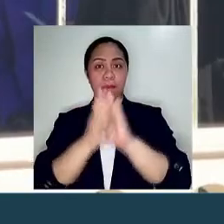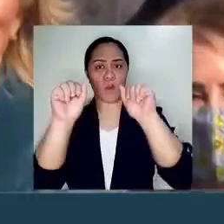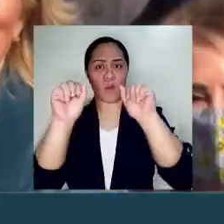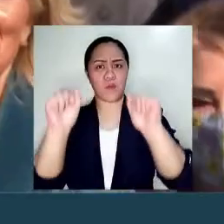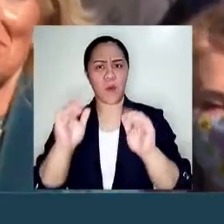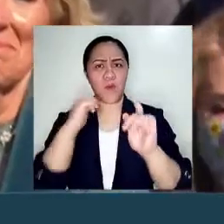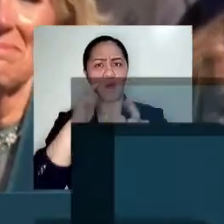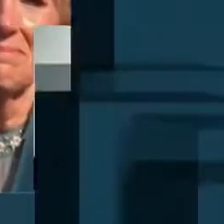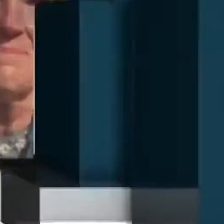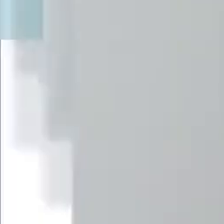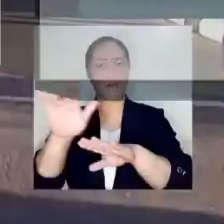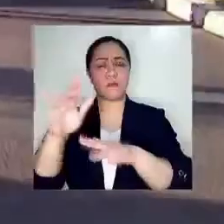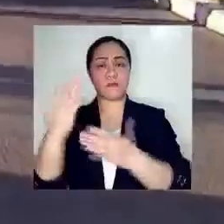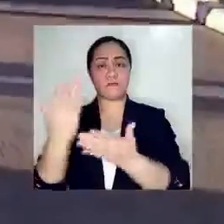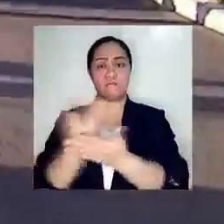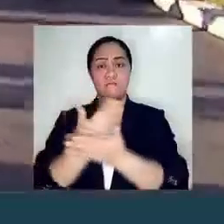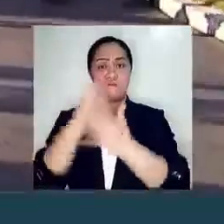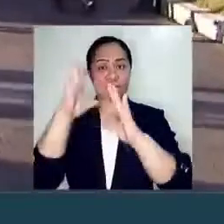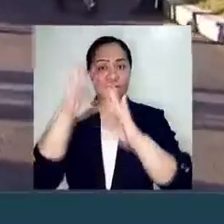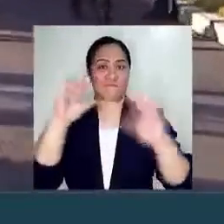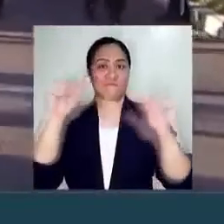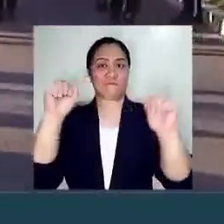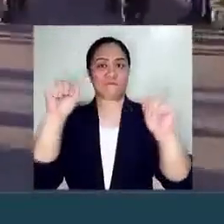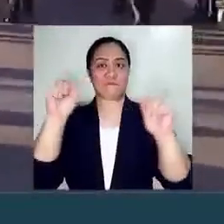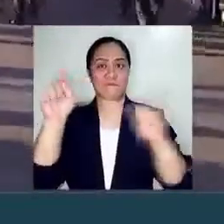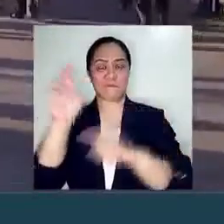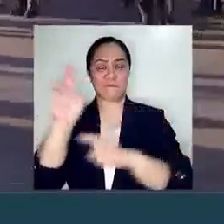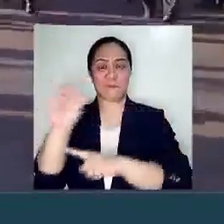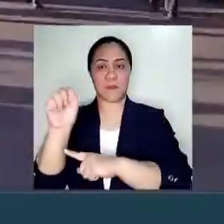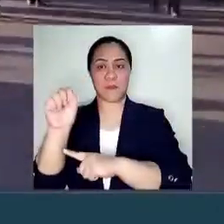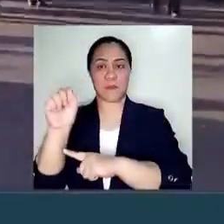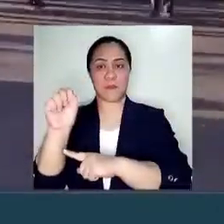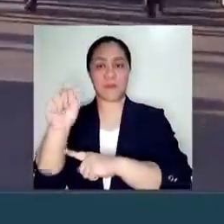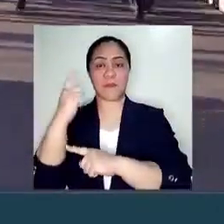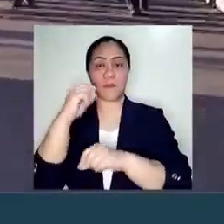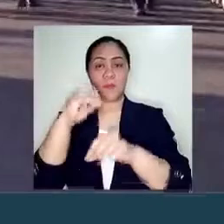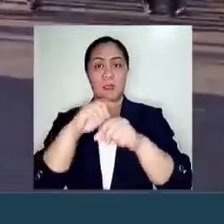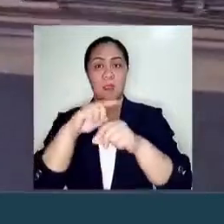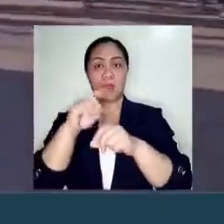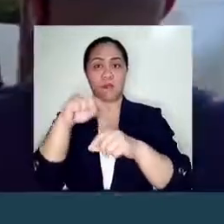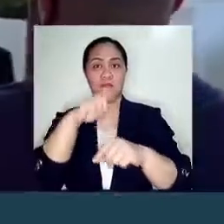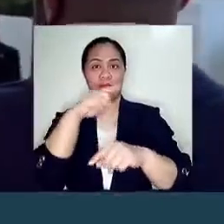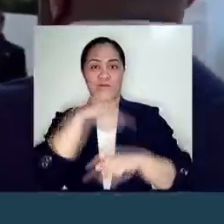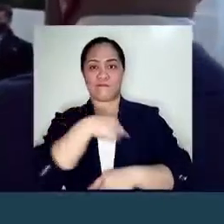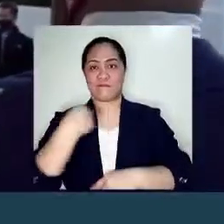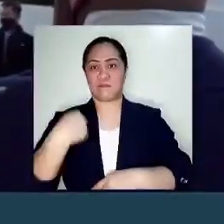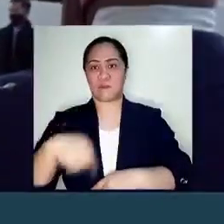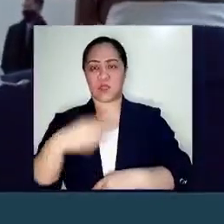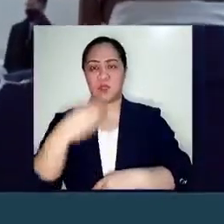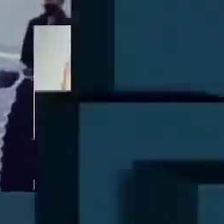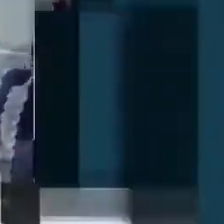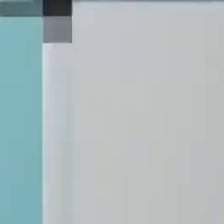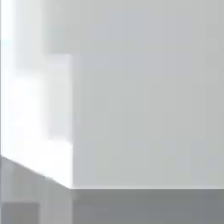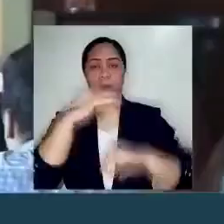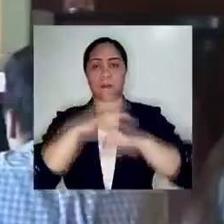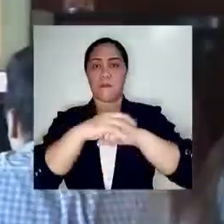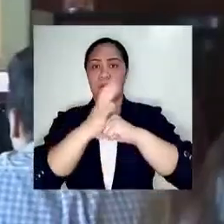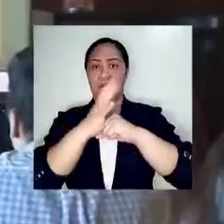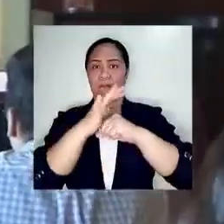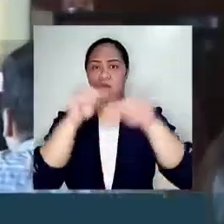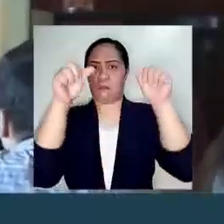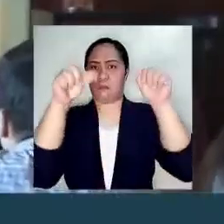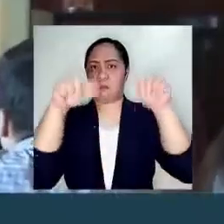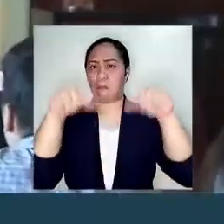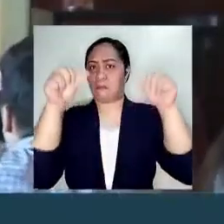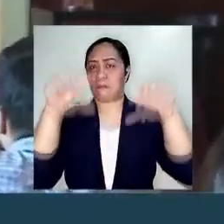presidency. Meanwhile, the Biden administration slams China for imposing sanctions on some Trump-era officials.